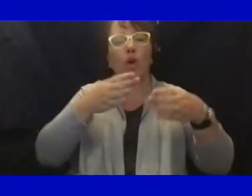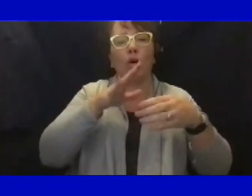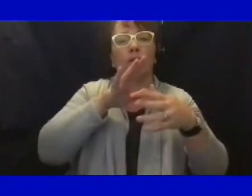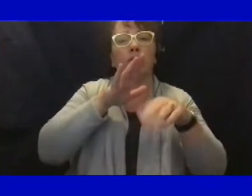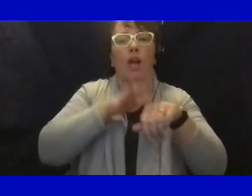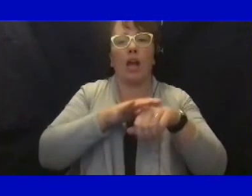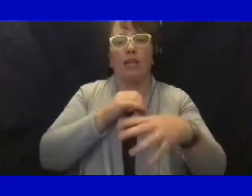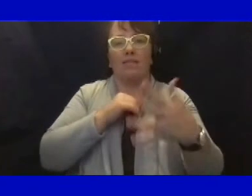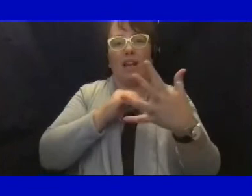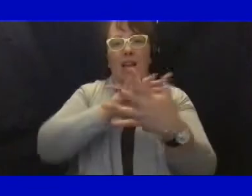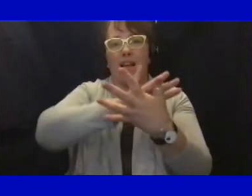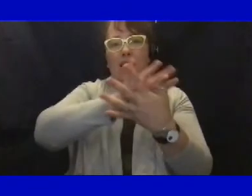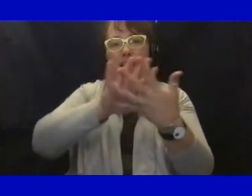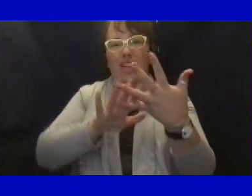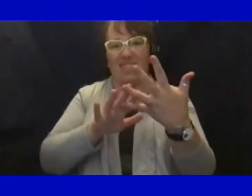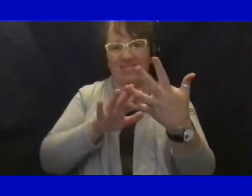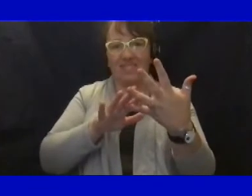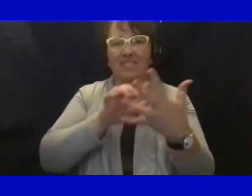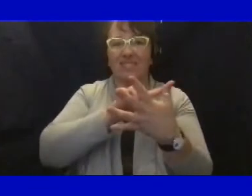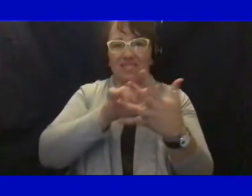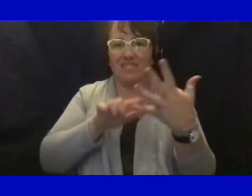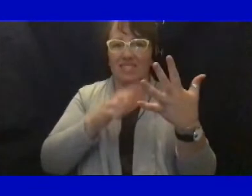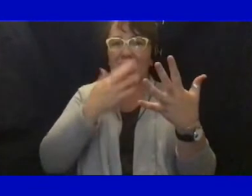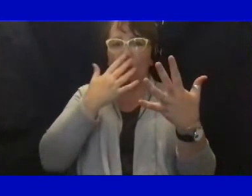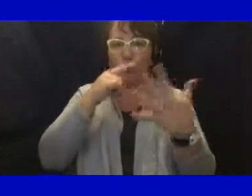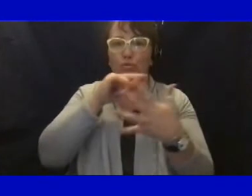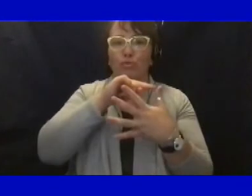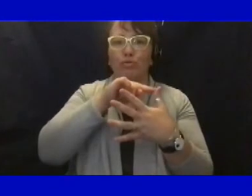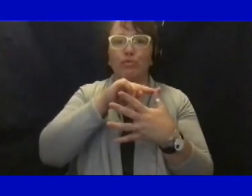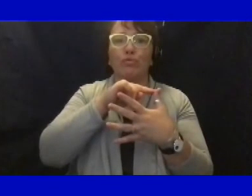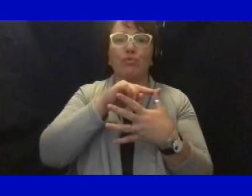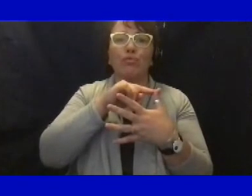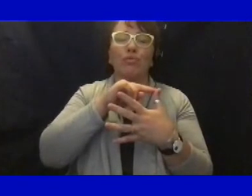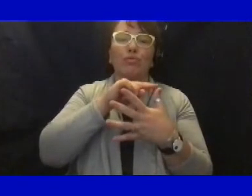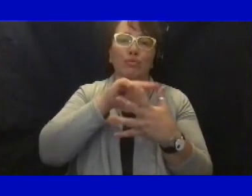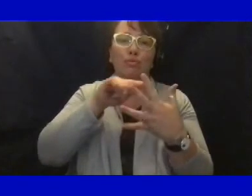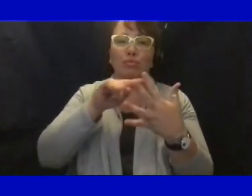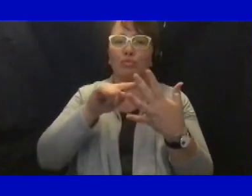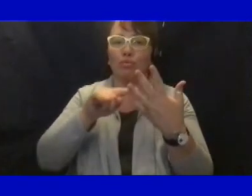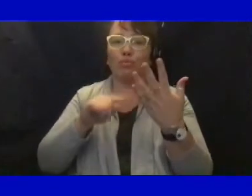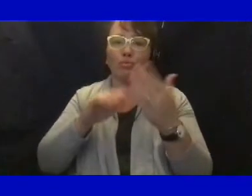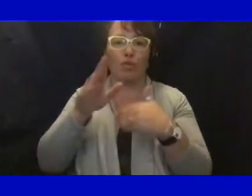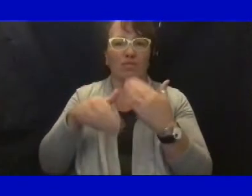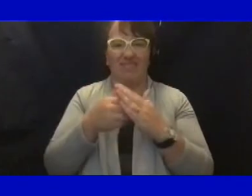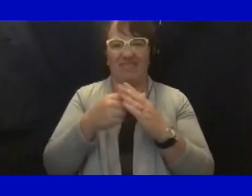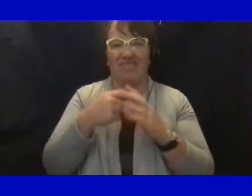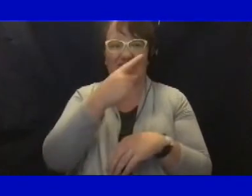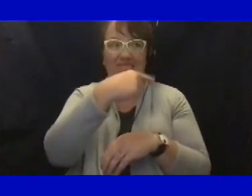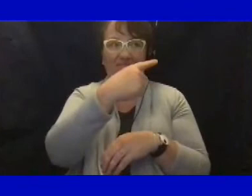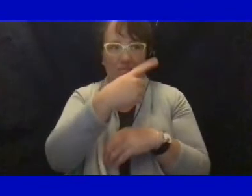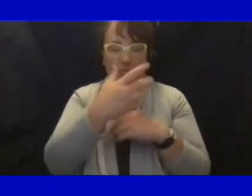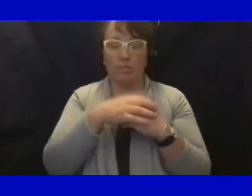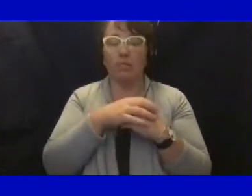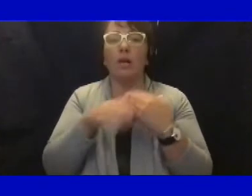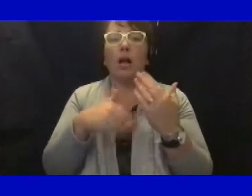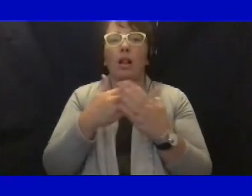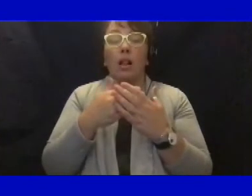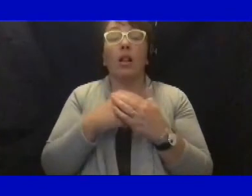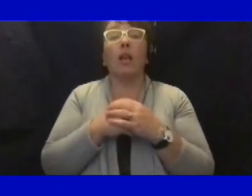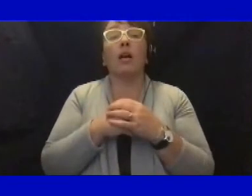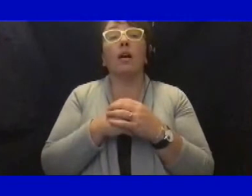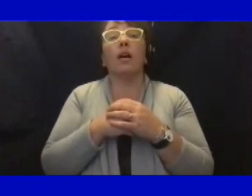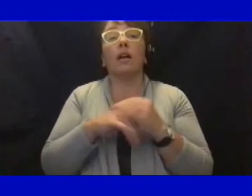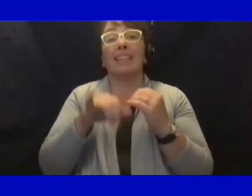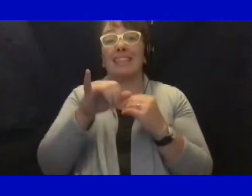are highlighting in color here. So Myers, Smith, Marshall, Noble, and Little San Gorgonio. These are the canyons that are going to affect